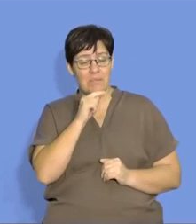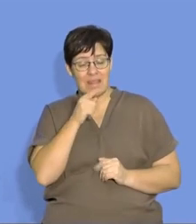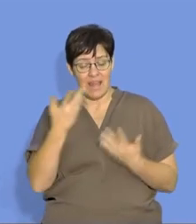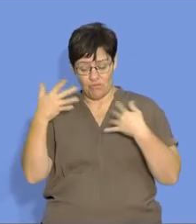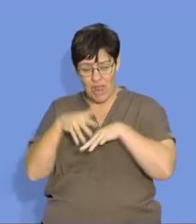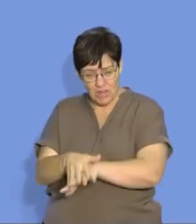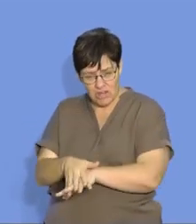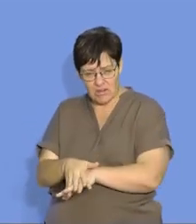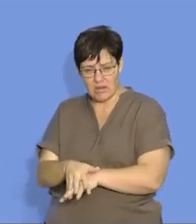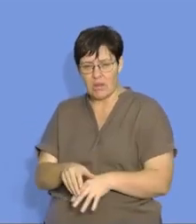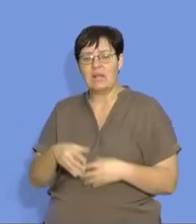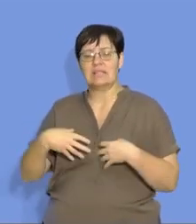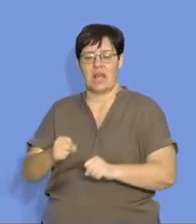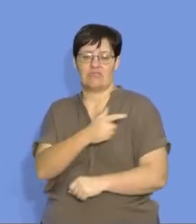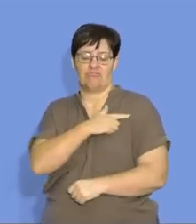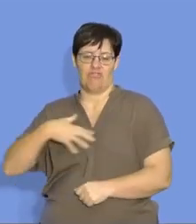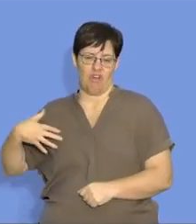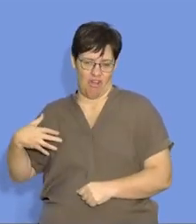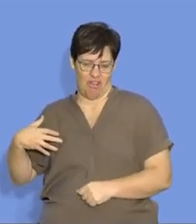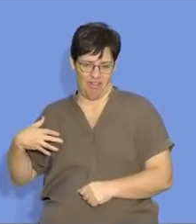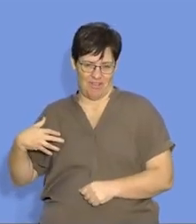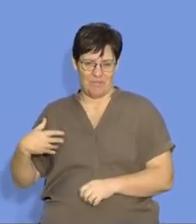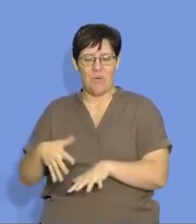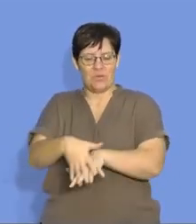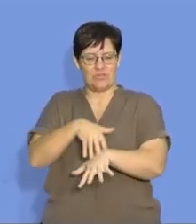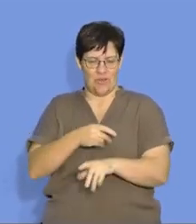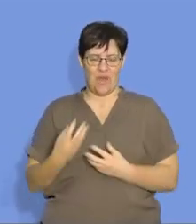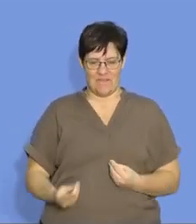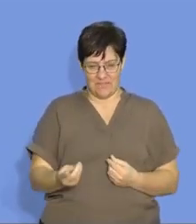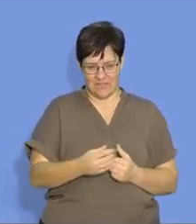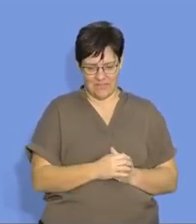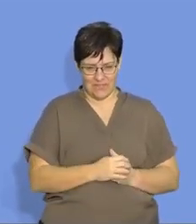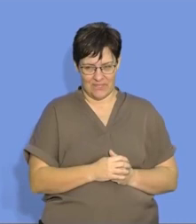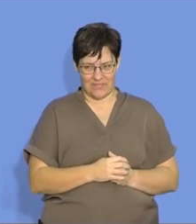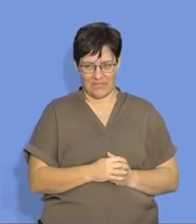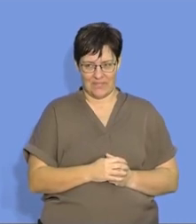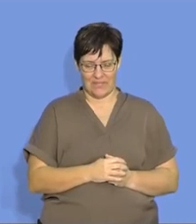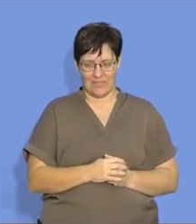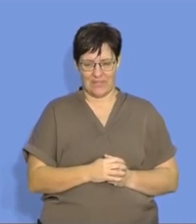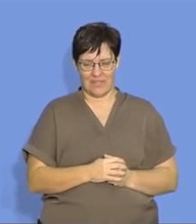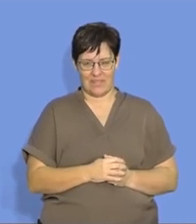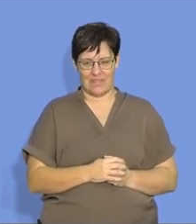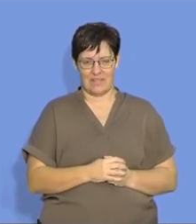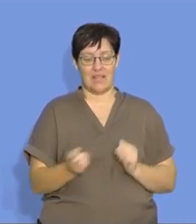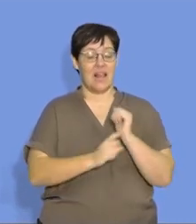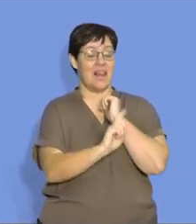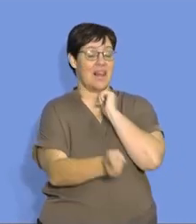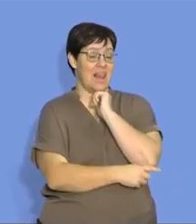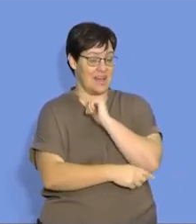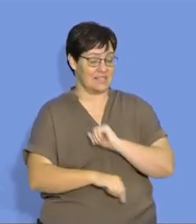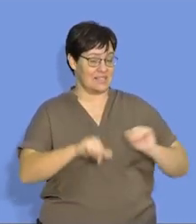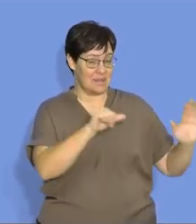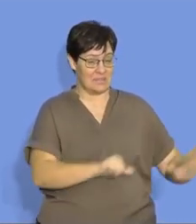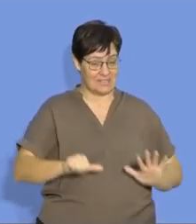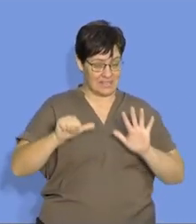it actually slows down the reaction, slows down the rate of the reaction.